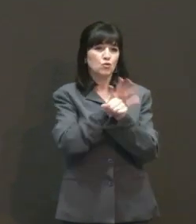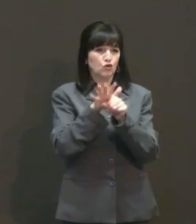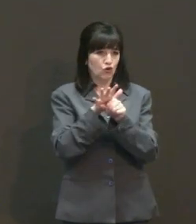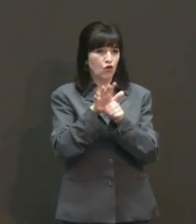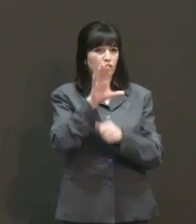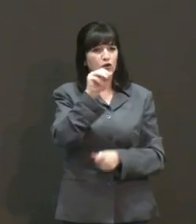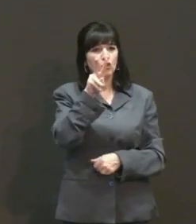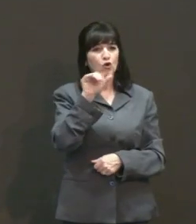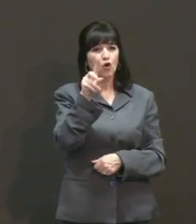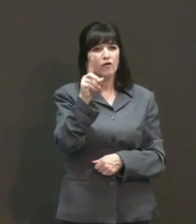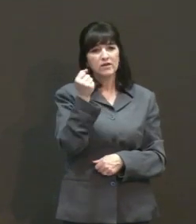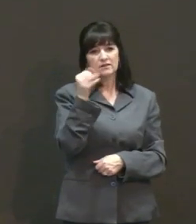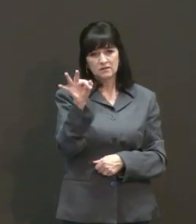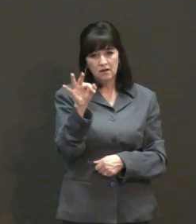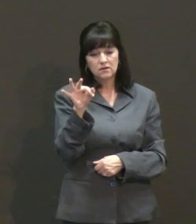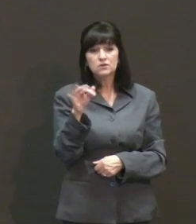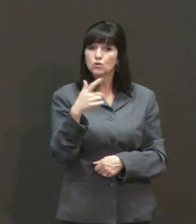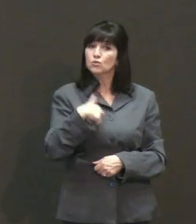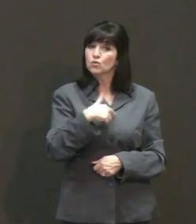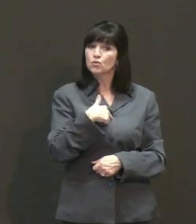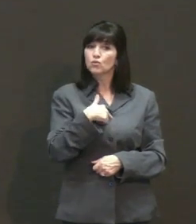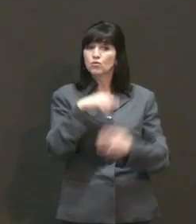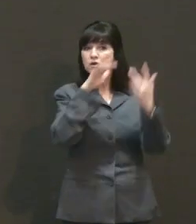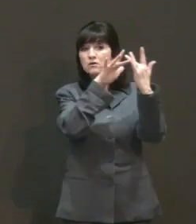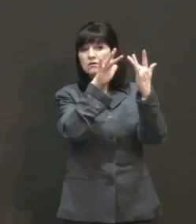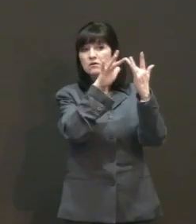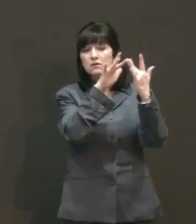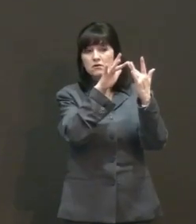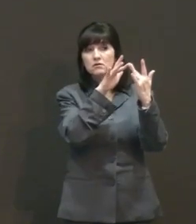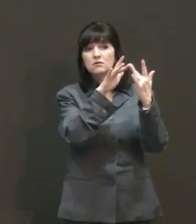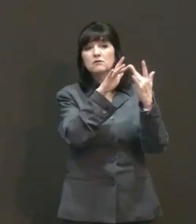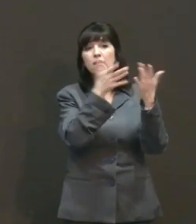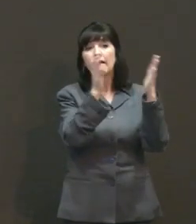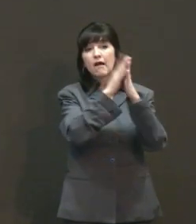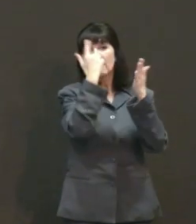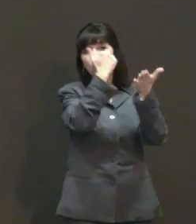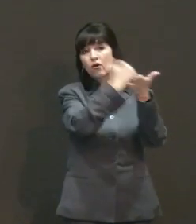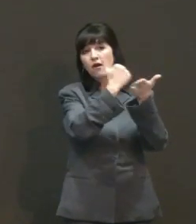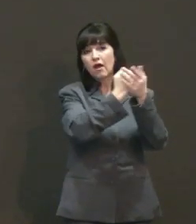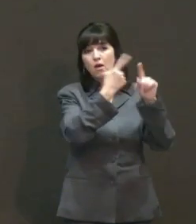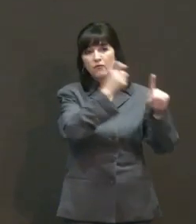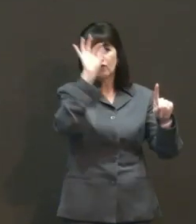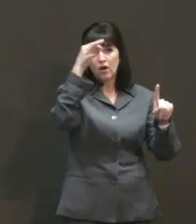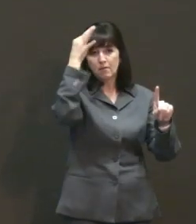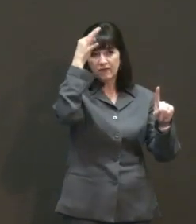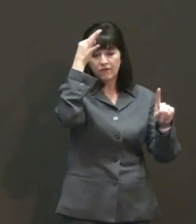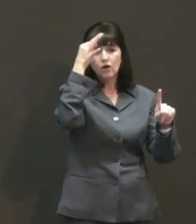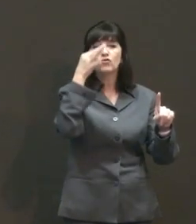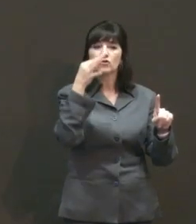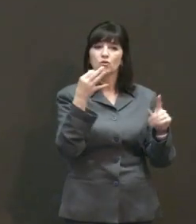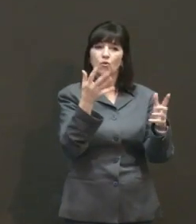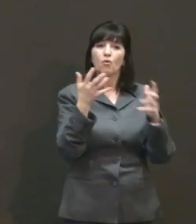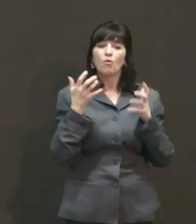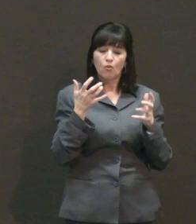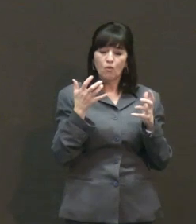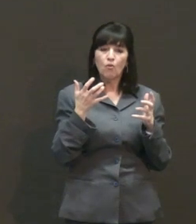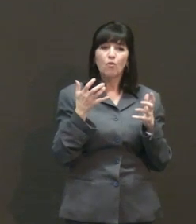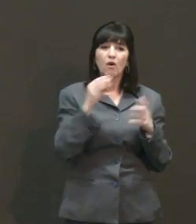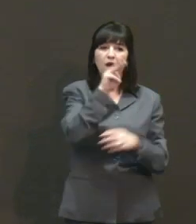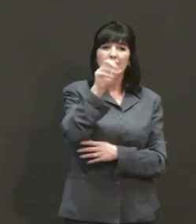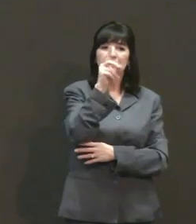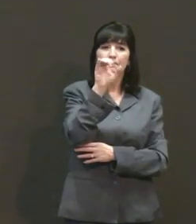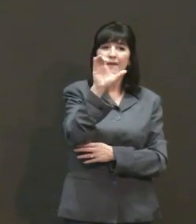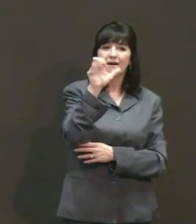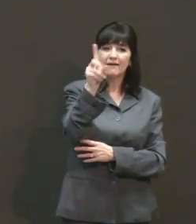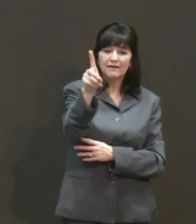we've sought flexibility from our federal partners to make sure that Medicaid and social services can quickly deploy benefits to people